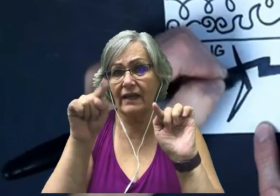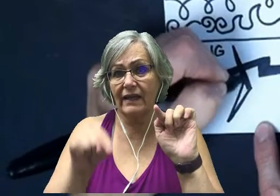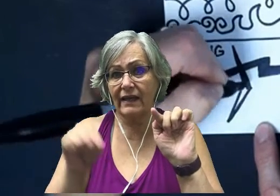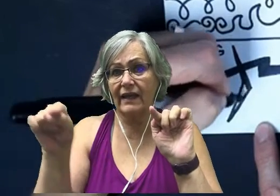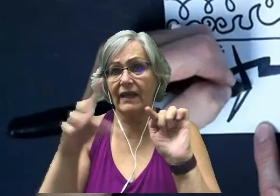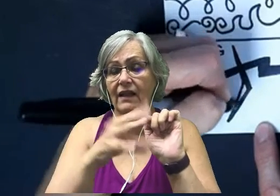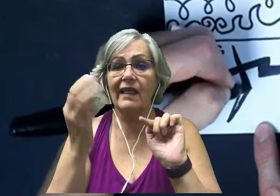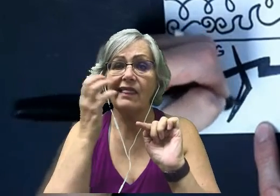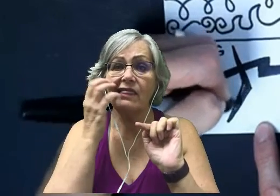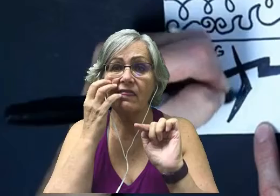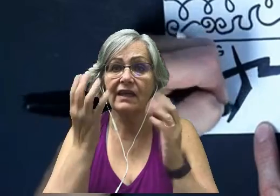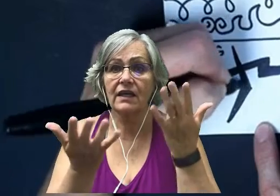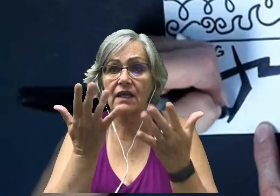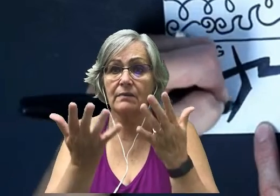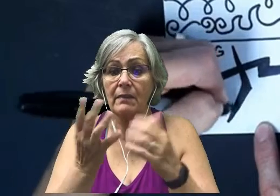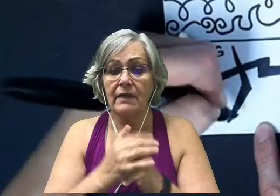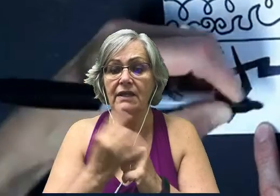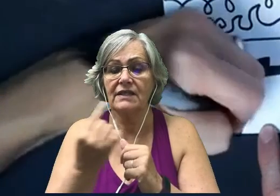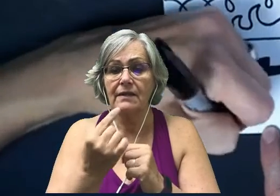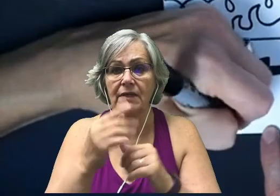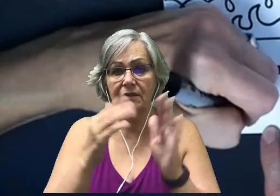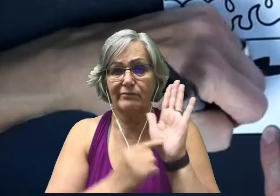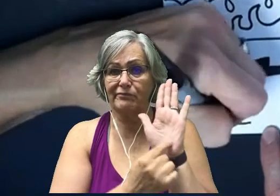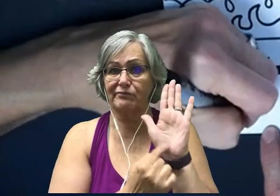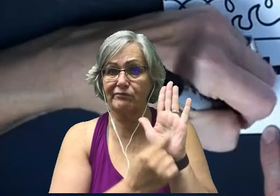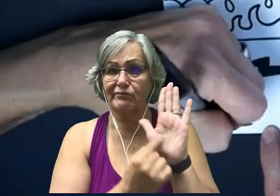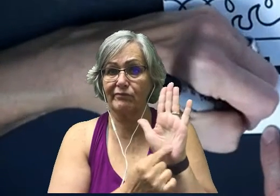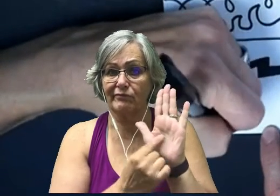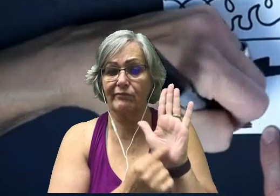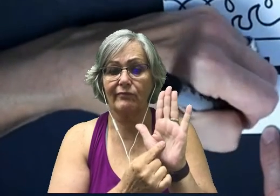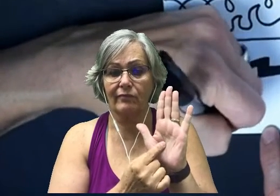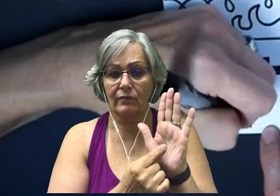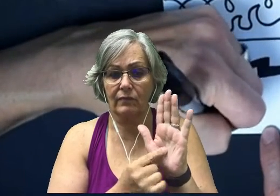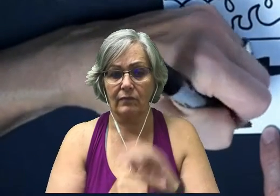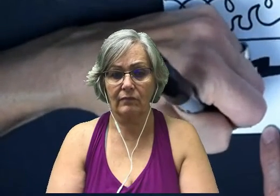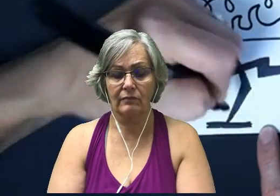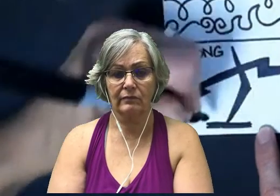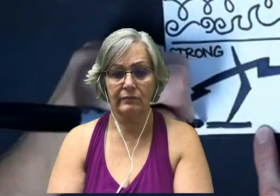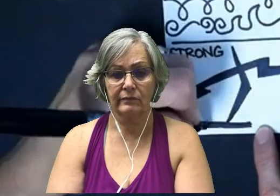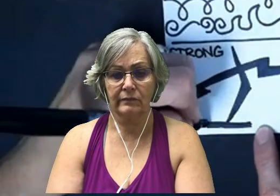showing angles and it's showing thickness. And maybe even something down here.